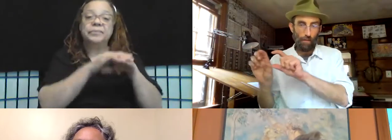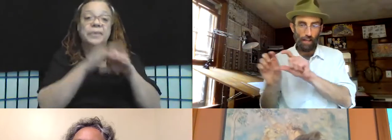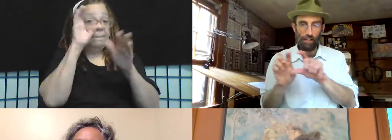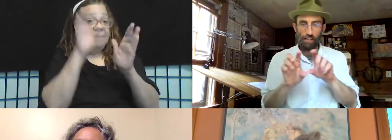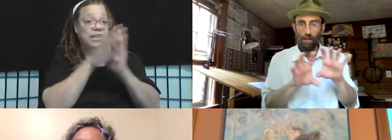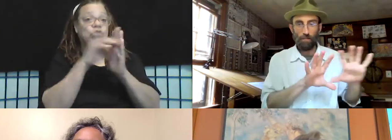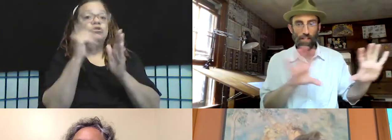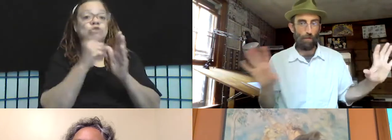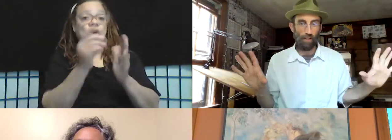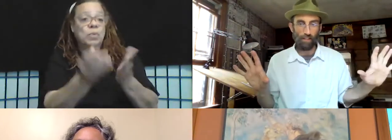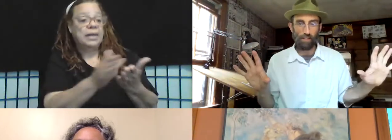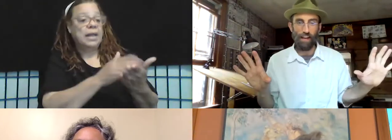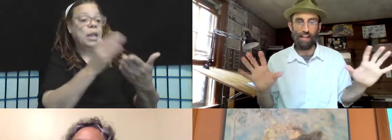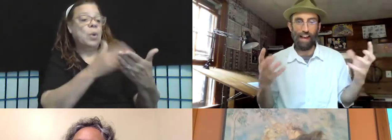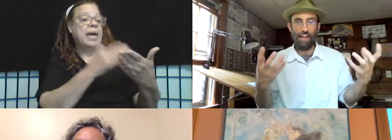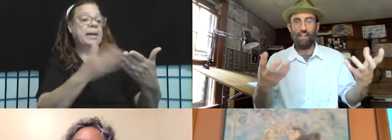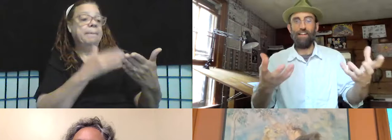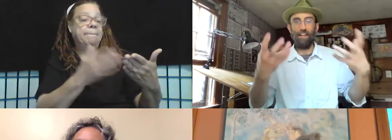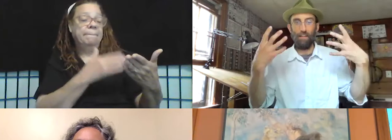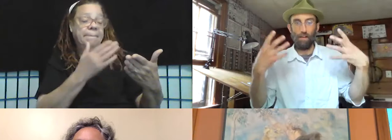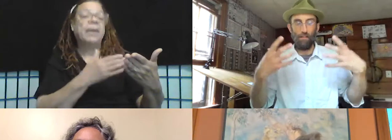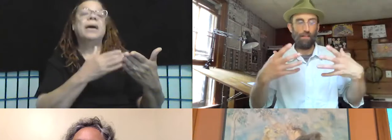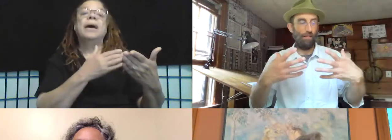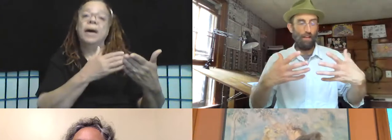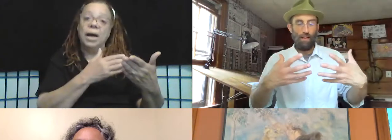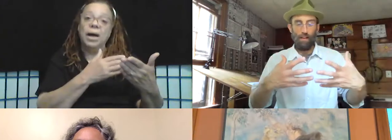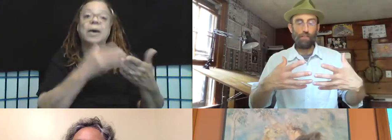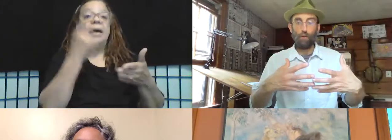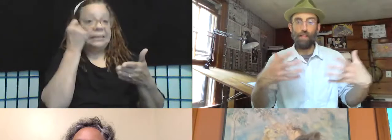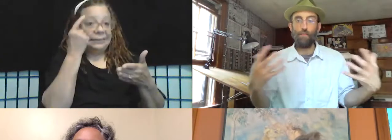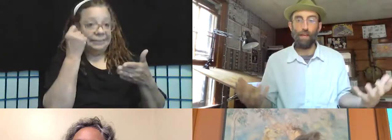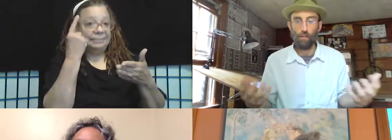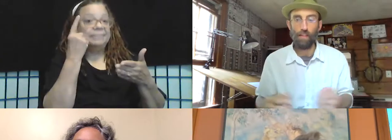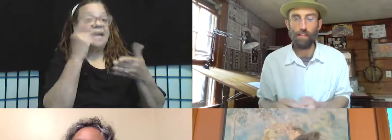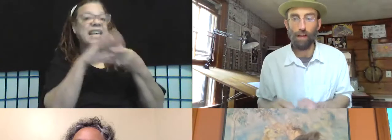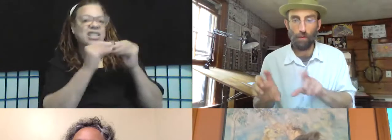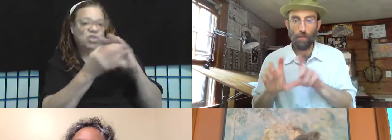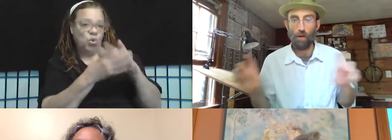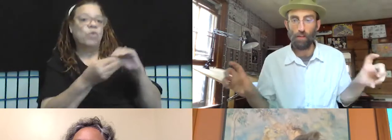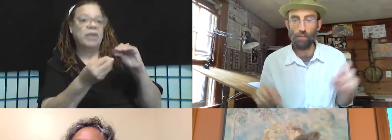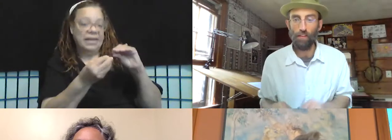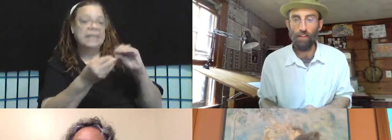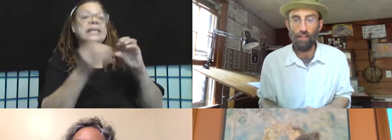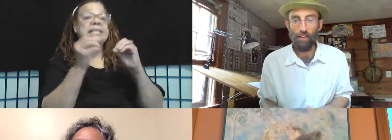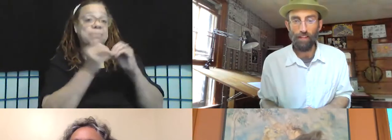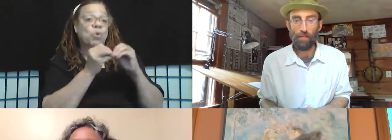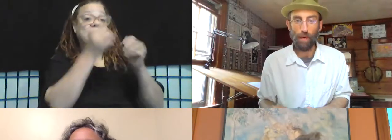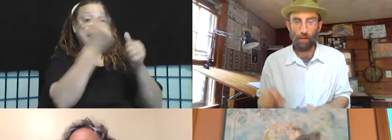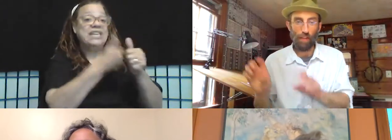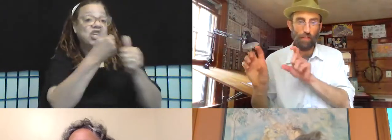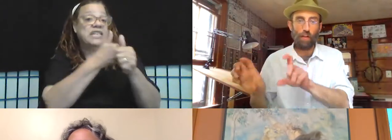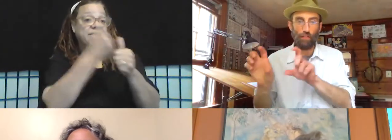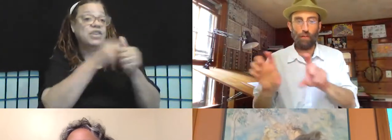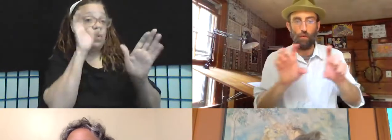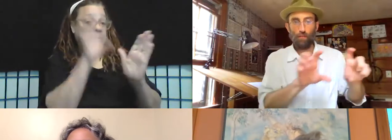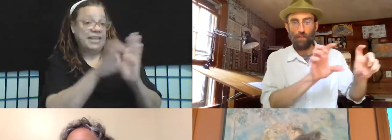look at them in some sequence and get a story that's bigger than the sum of the parts. That's